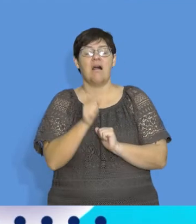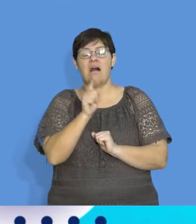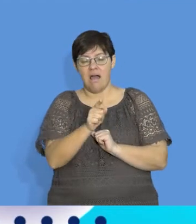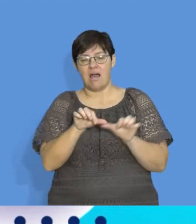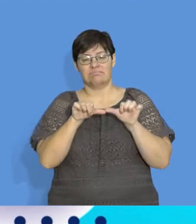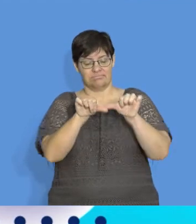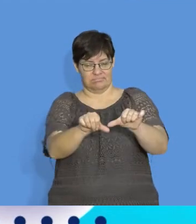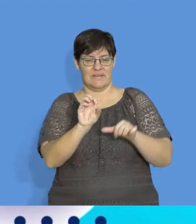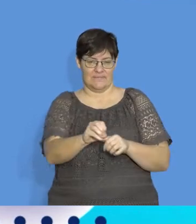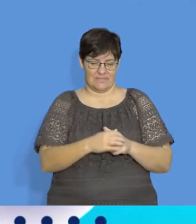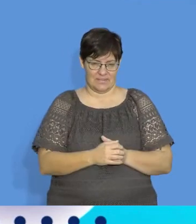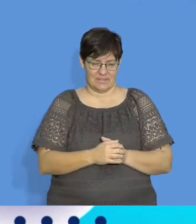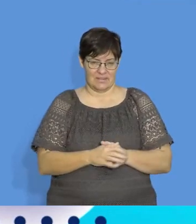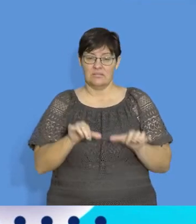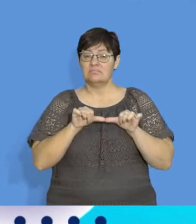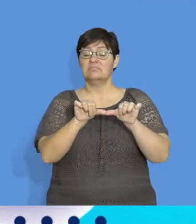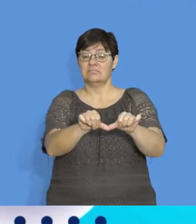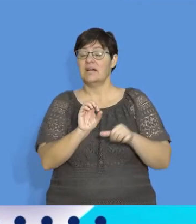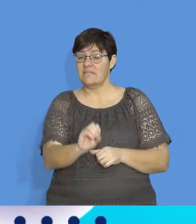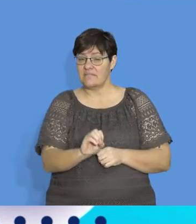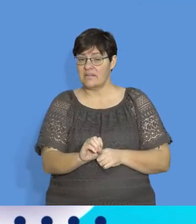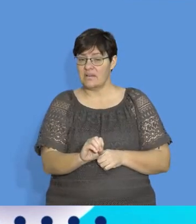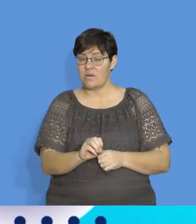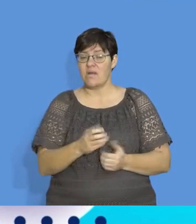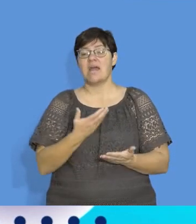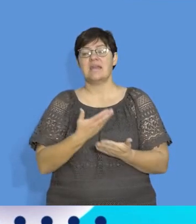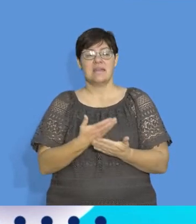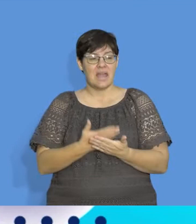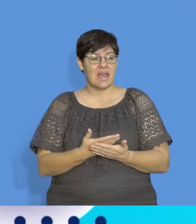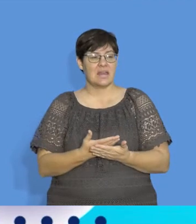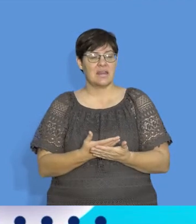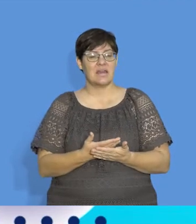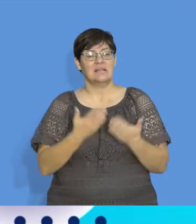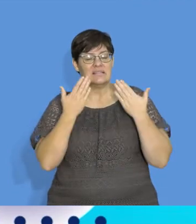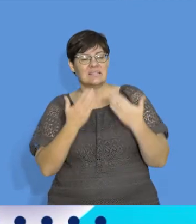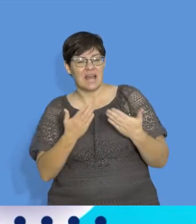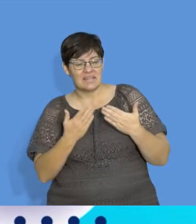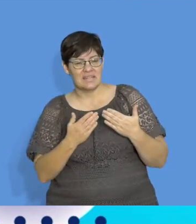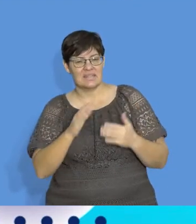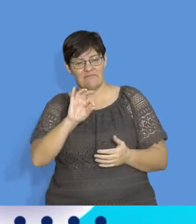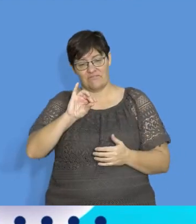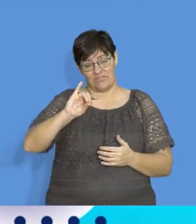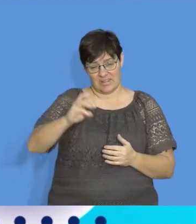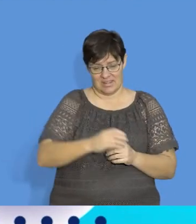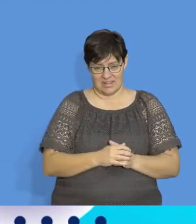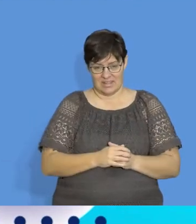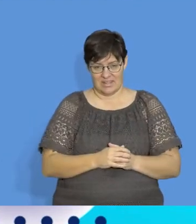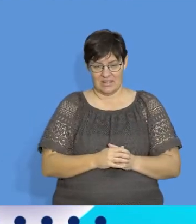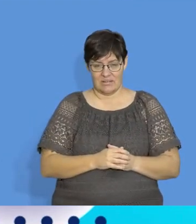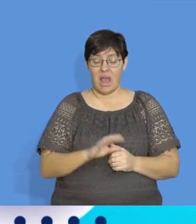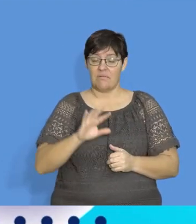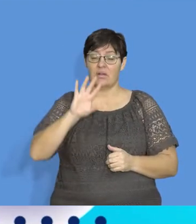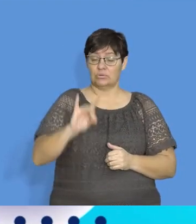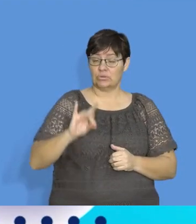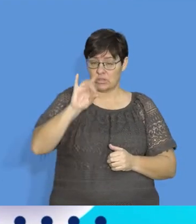with the mathematics or anything is consistency. Consistency is the ability to study